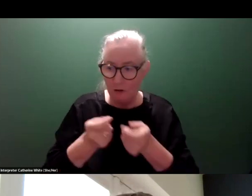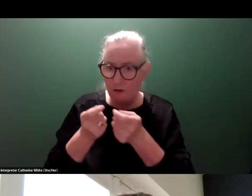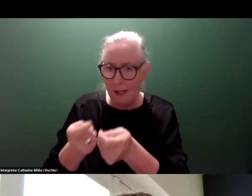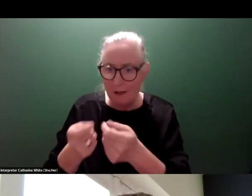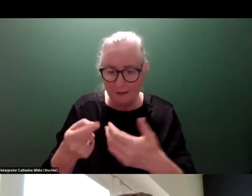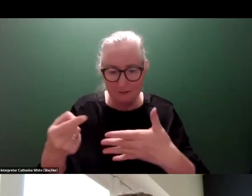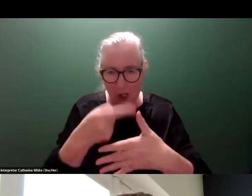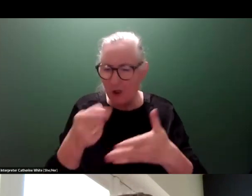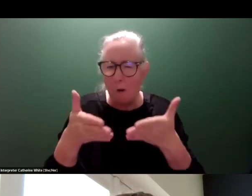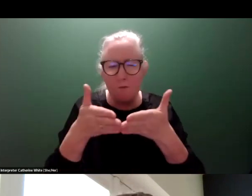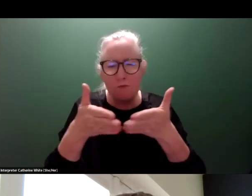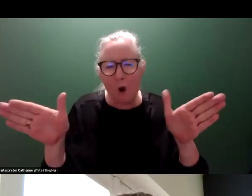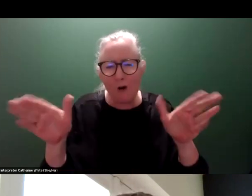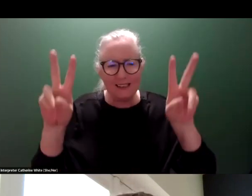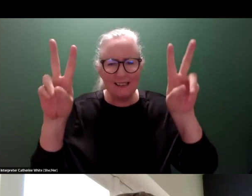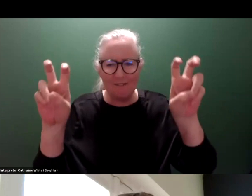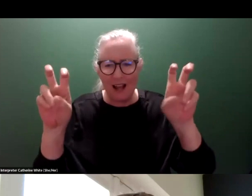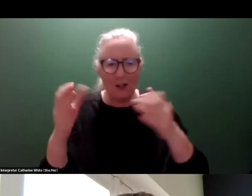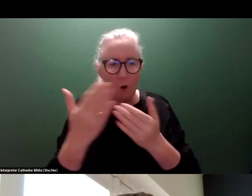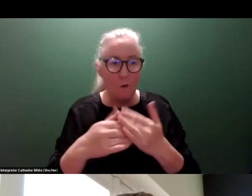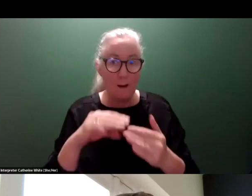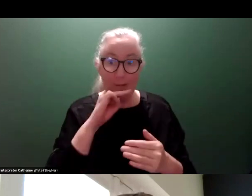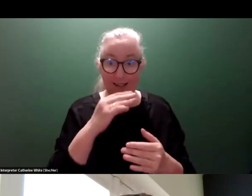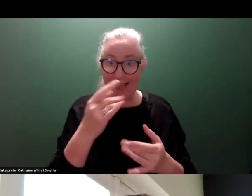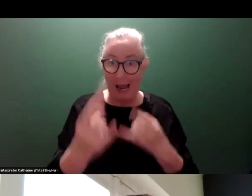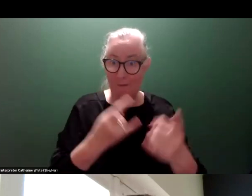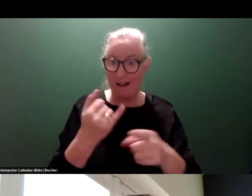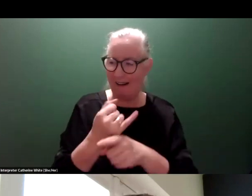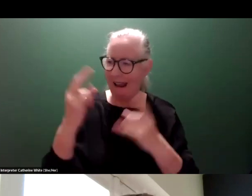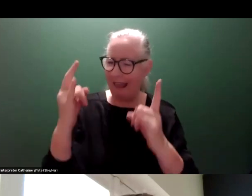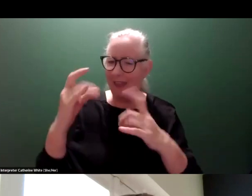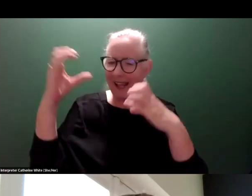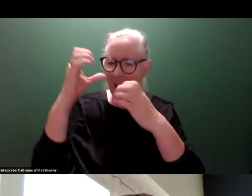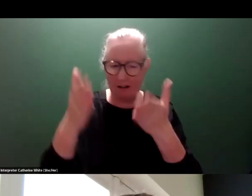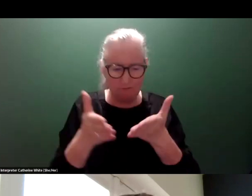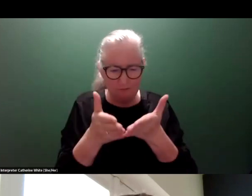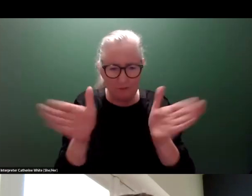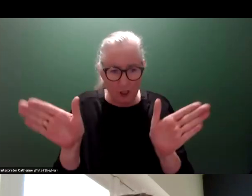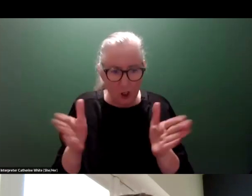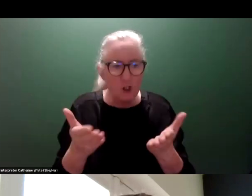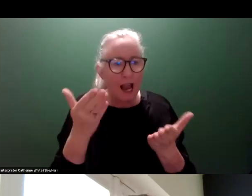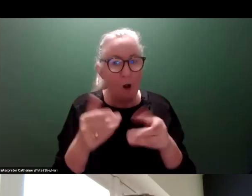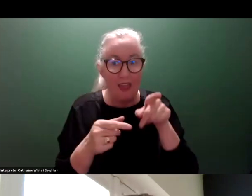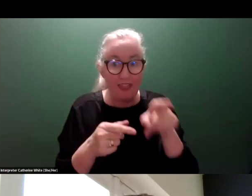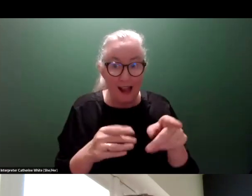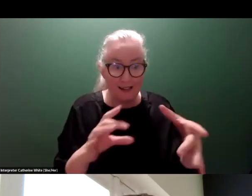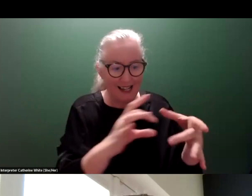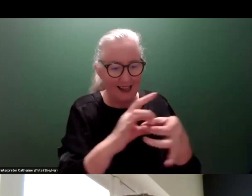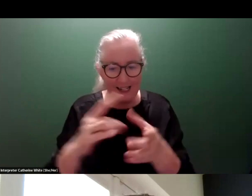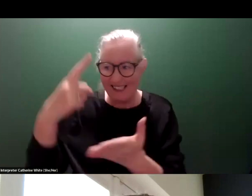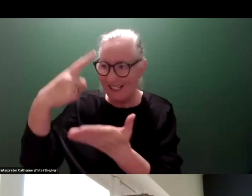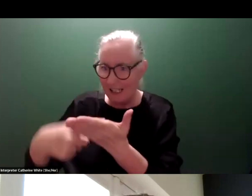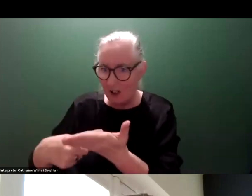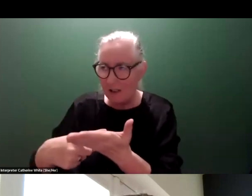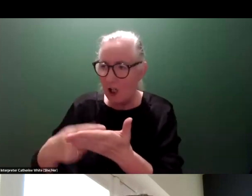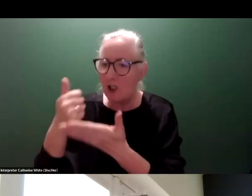broad definition that covers most things that will occur in a healthcare setting. And how do they interact with the decision support tiers